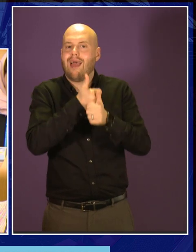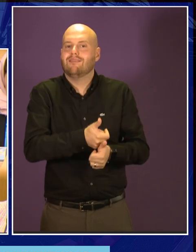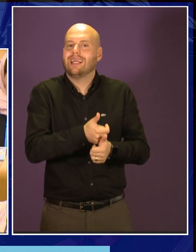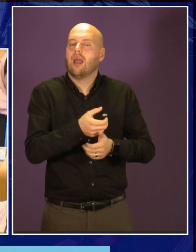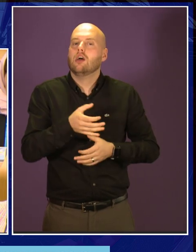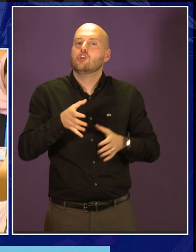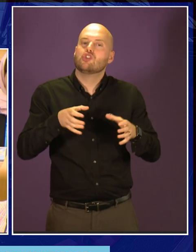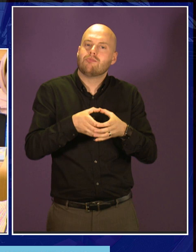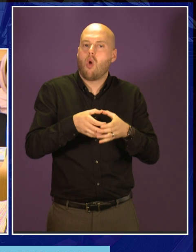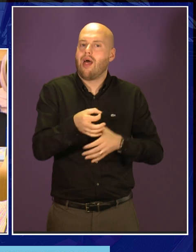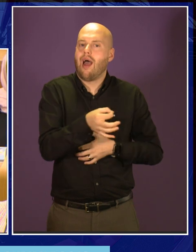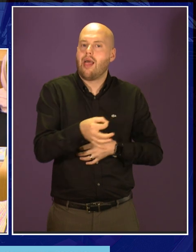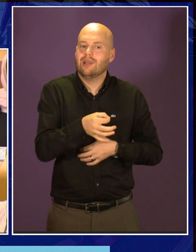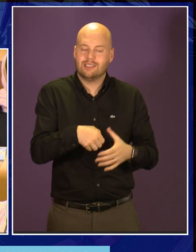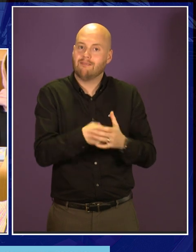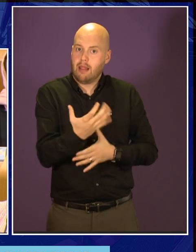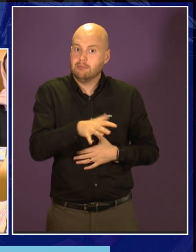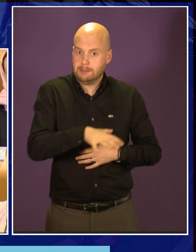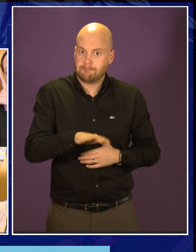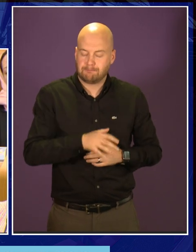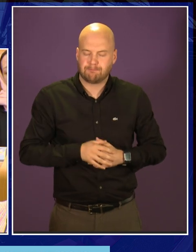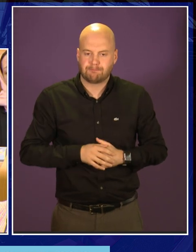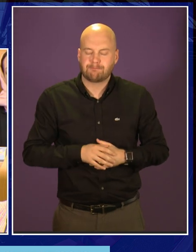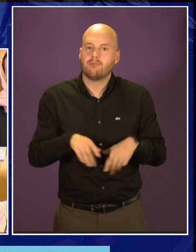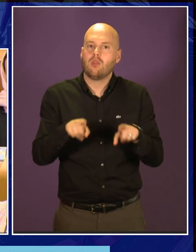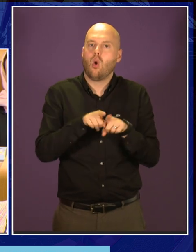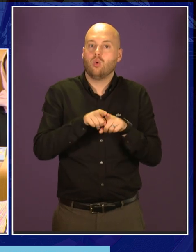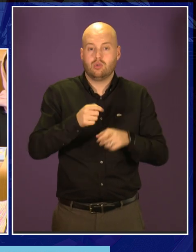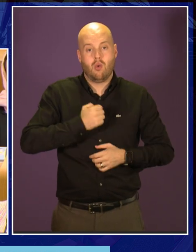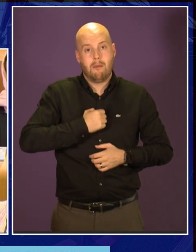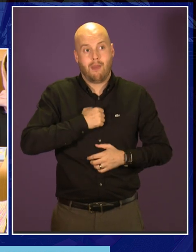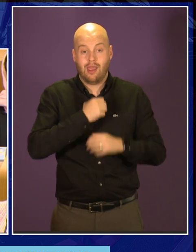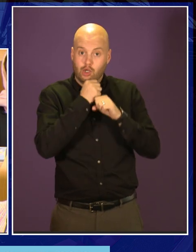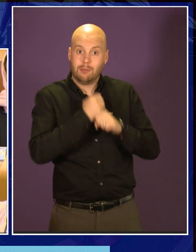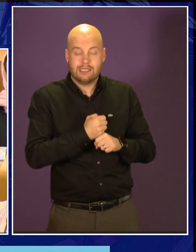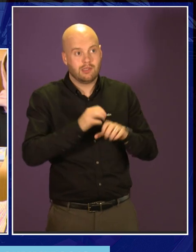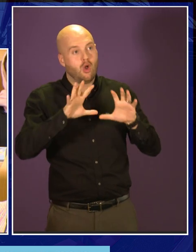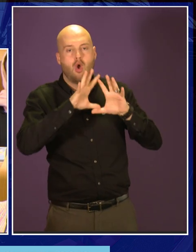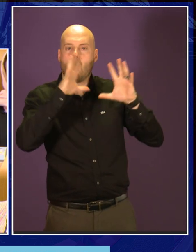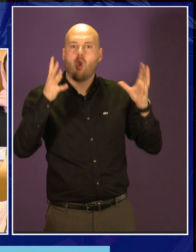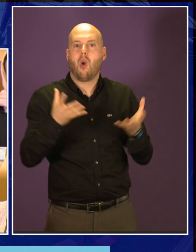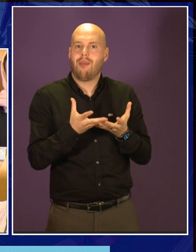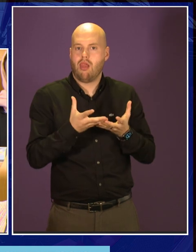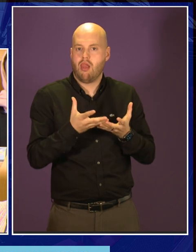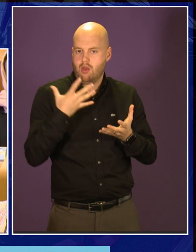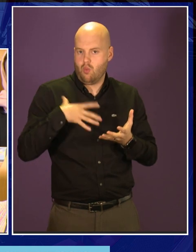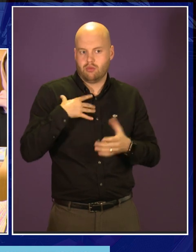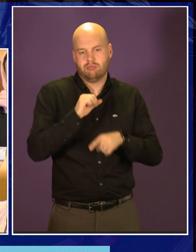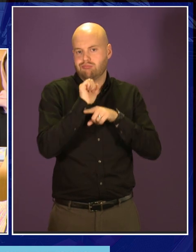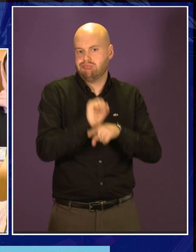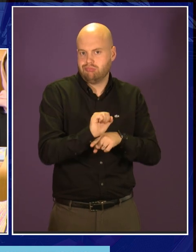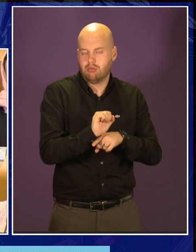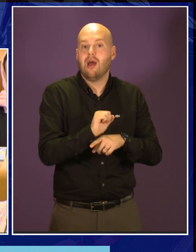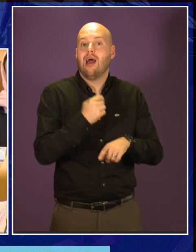states, and is also my commitment to the global cause of cultural preservation and